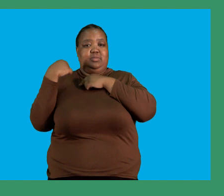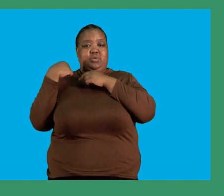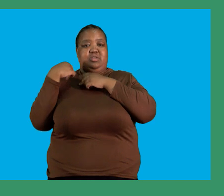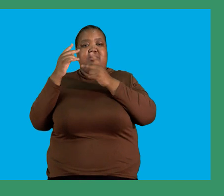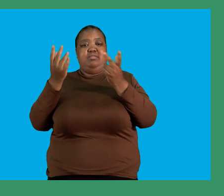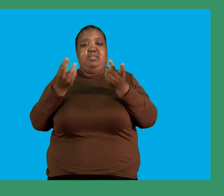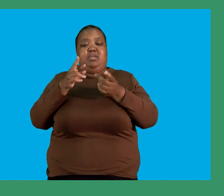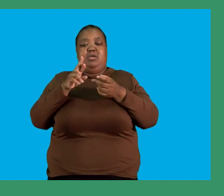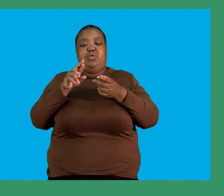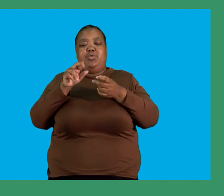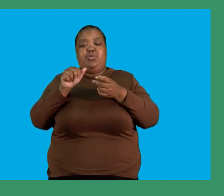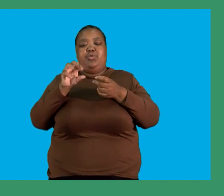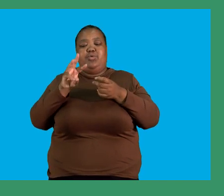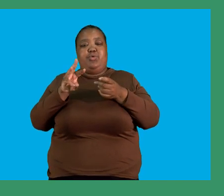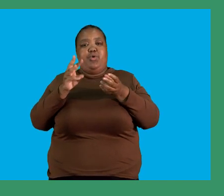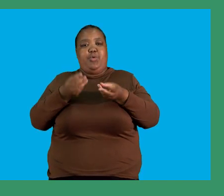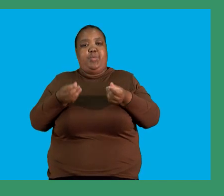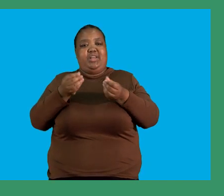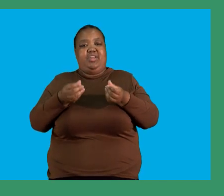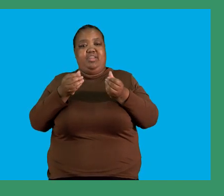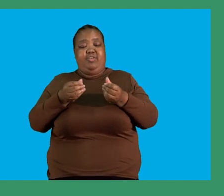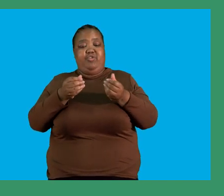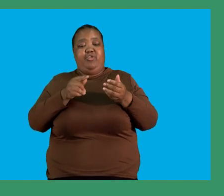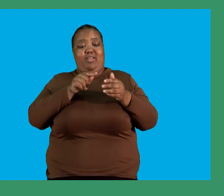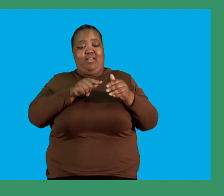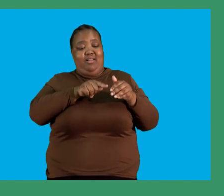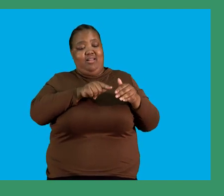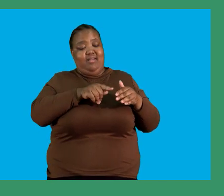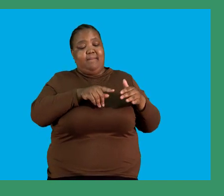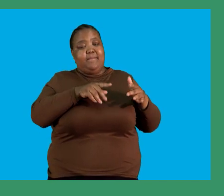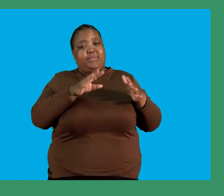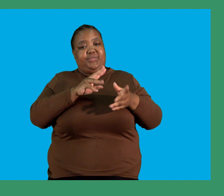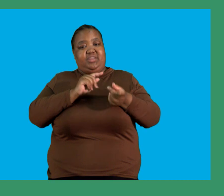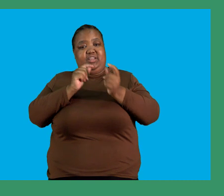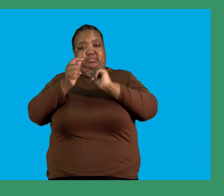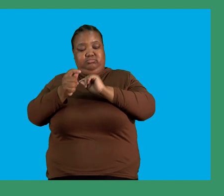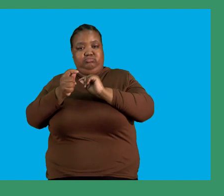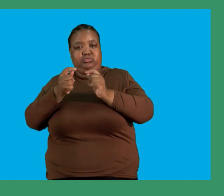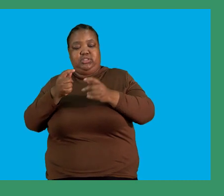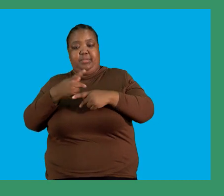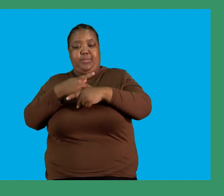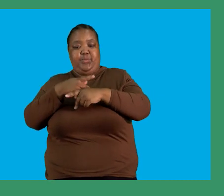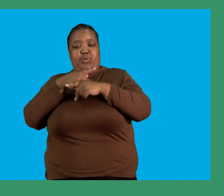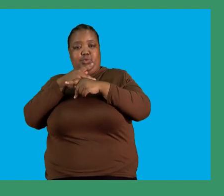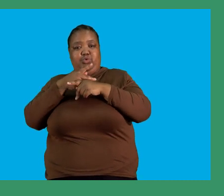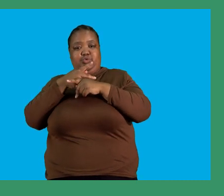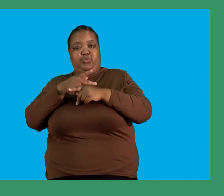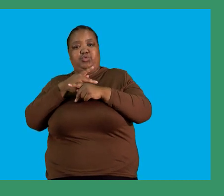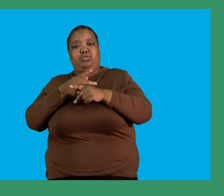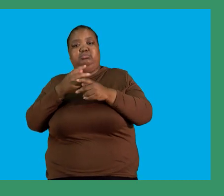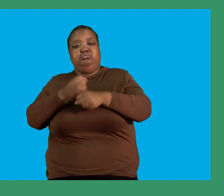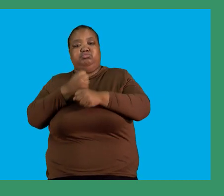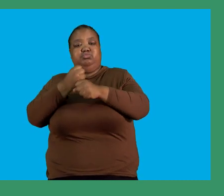transforming or producing the raw materials from the primary sector into finished and semi-finished